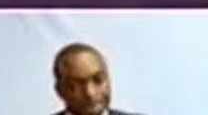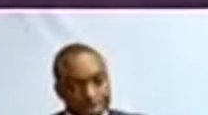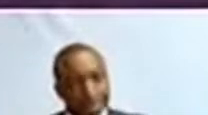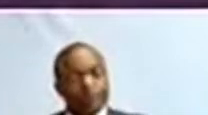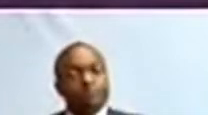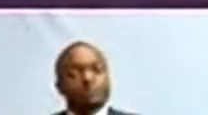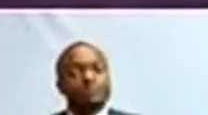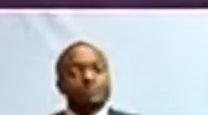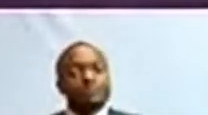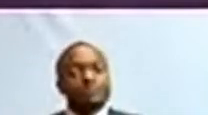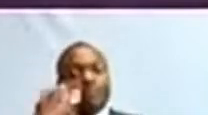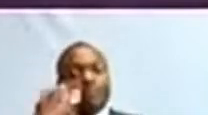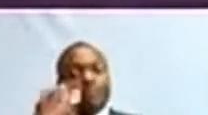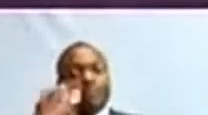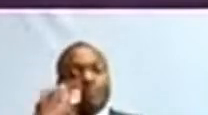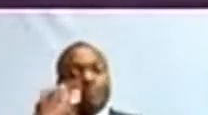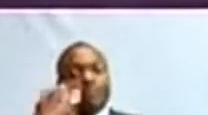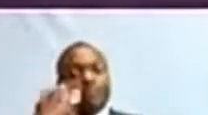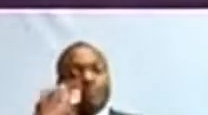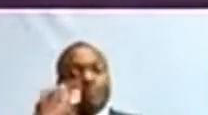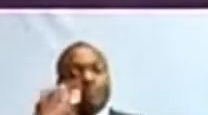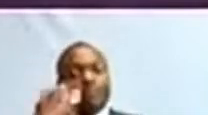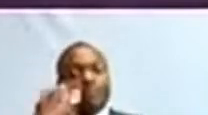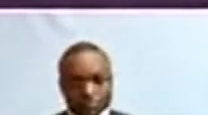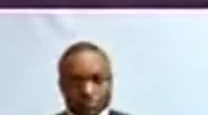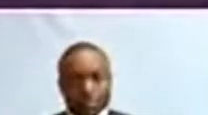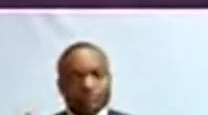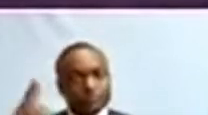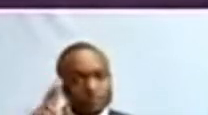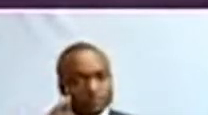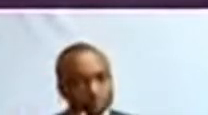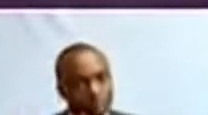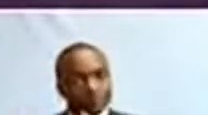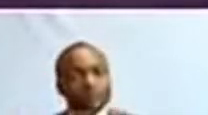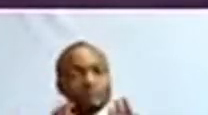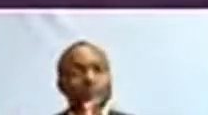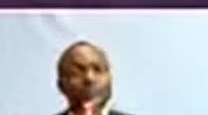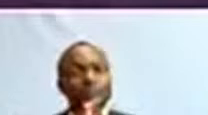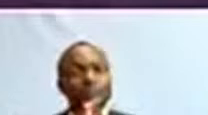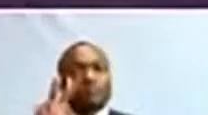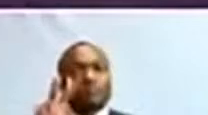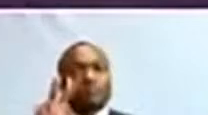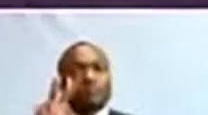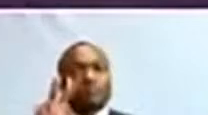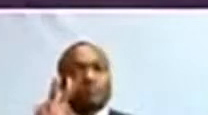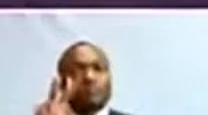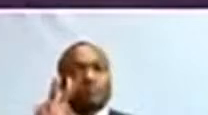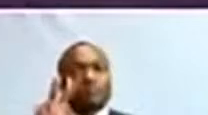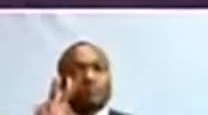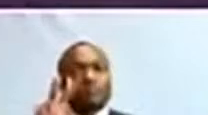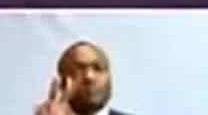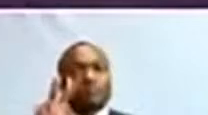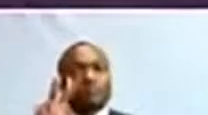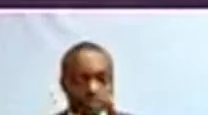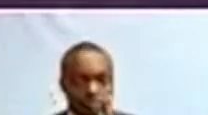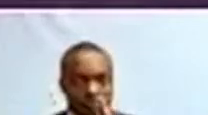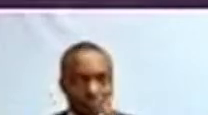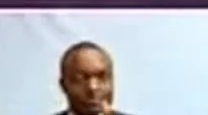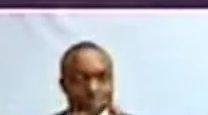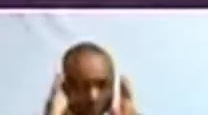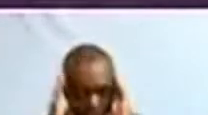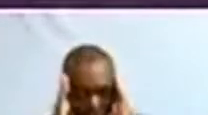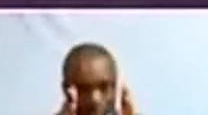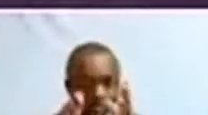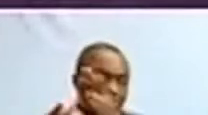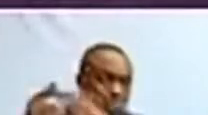sport and child matters sat from 27th January to 7th February 2025 in committee room 4. We are looking at